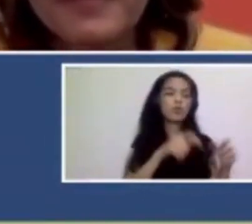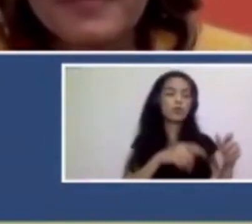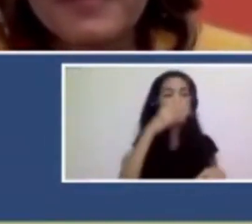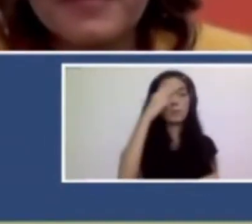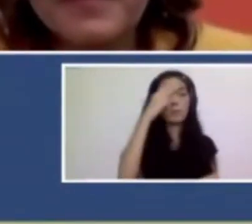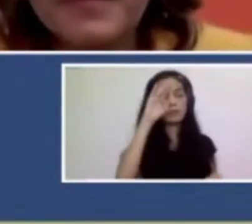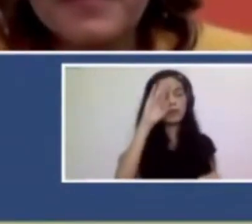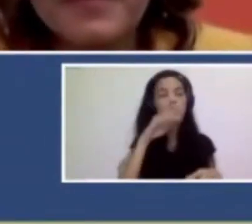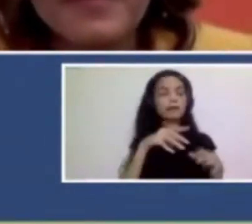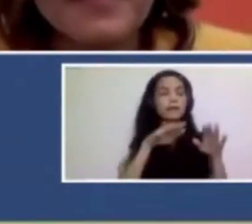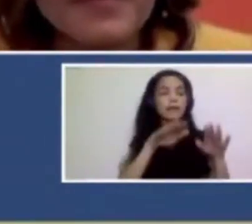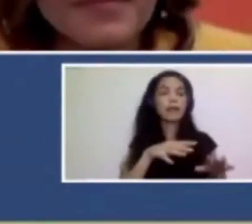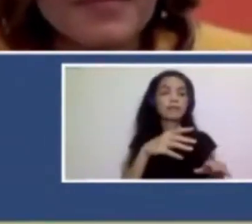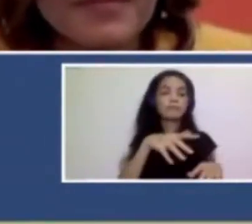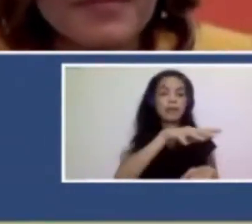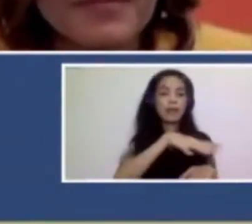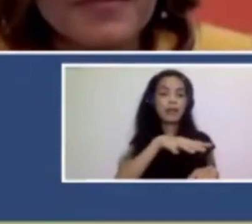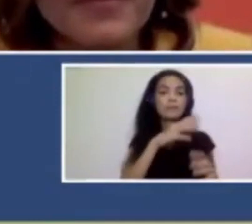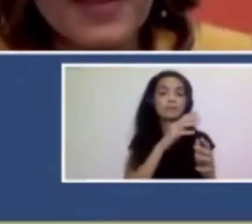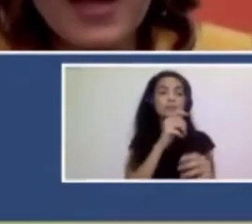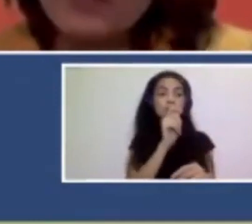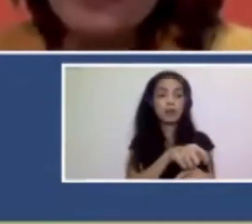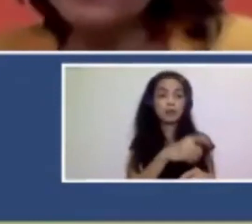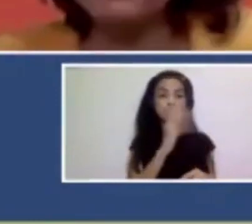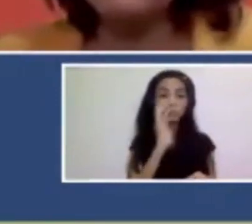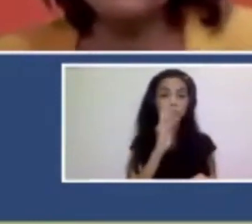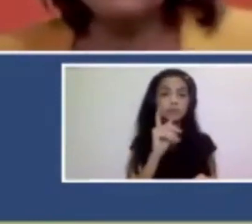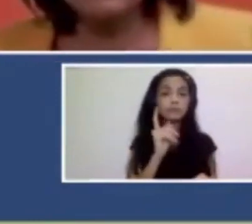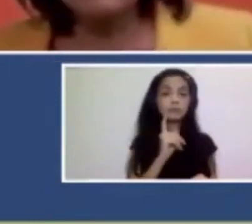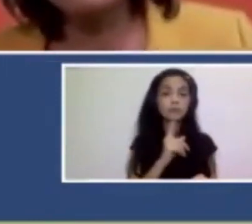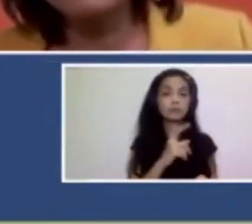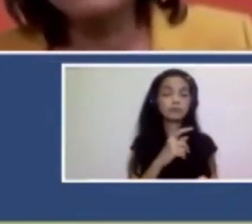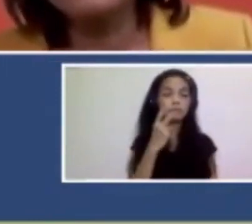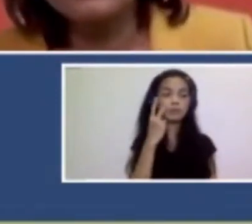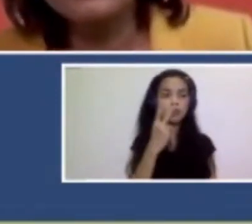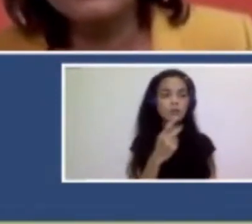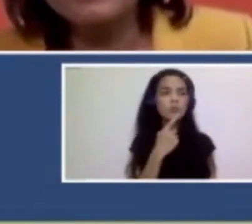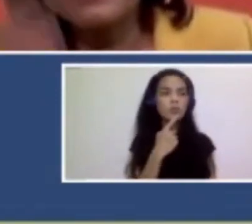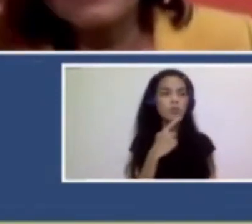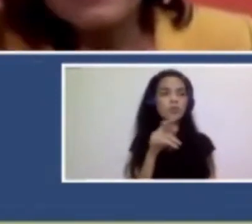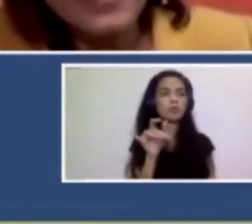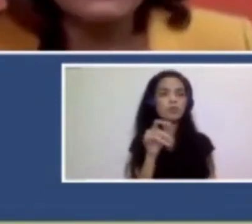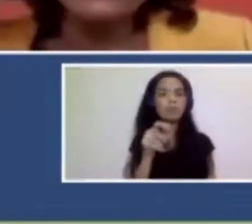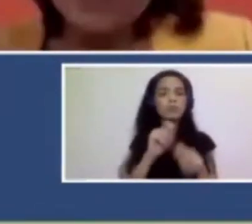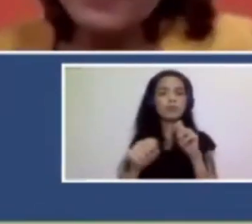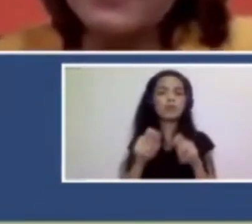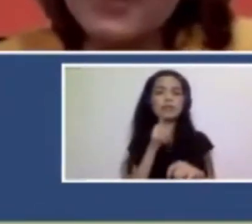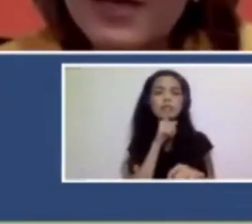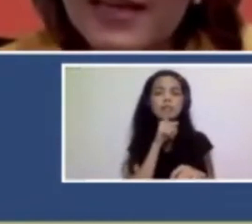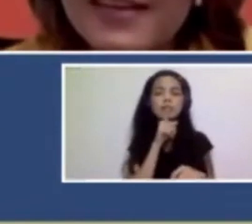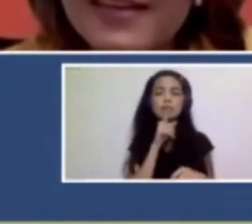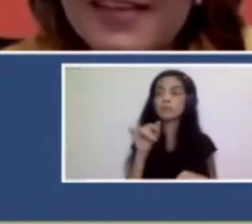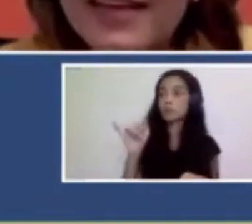in those areas, try to use it? Because she noticed that it is made in the UK. It was made in